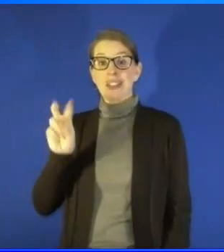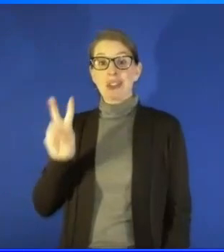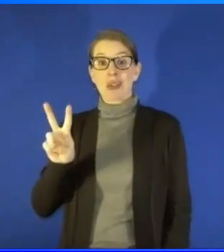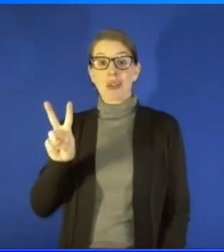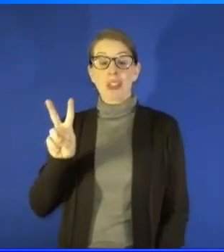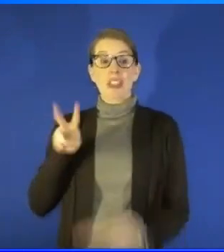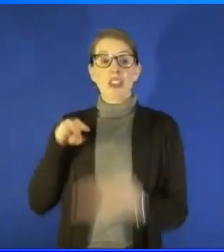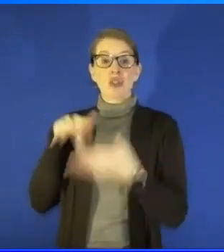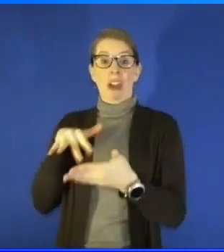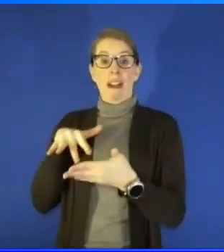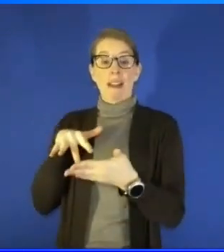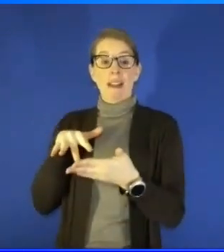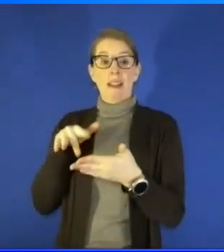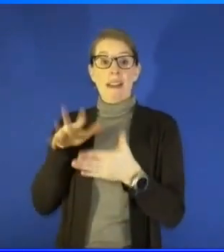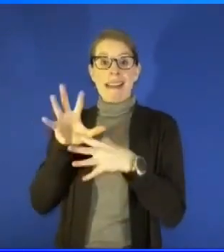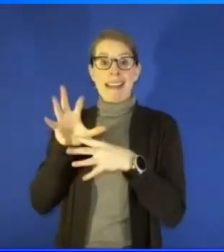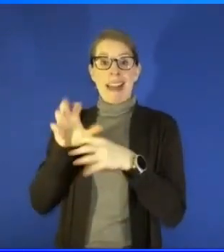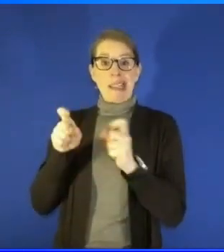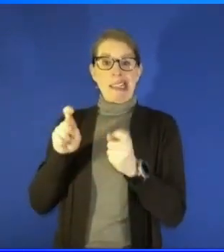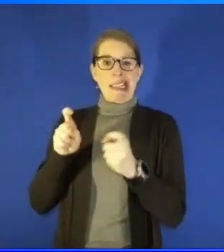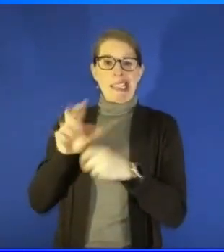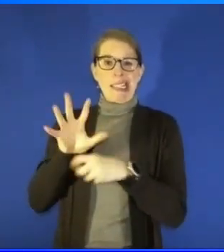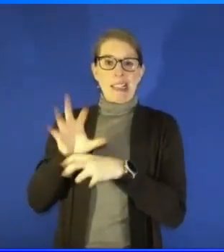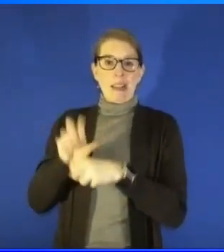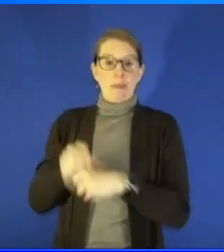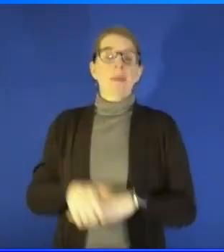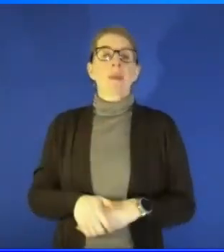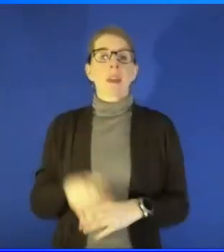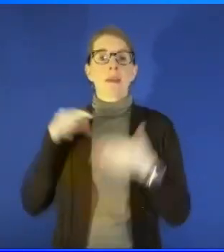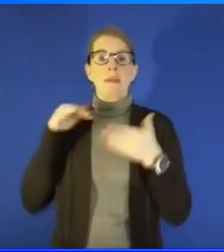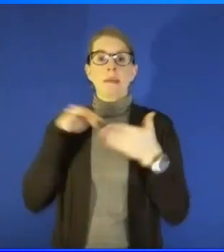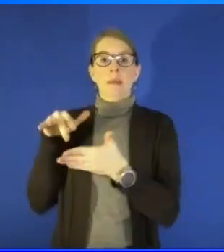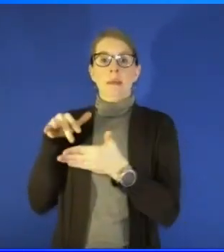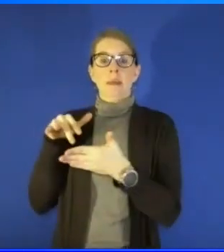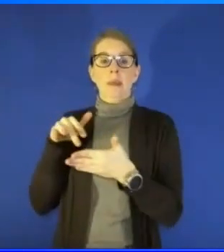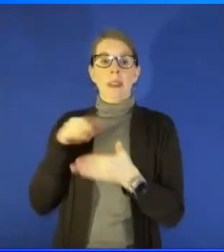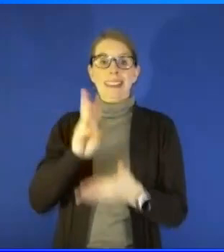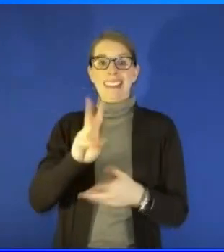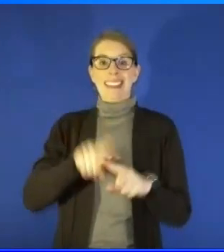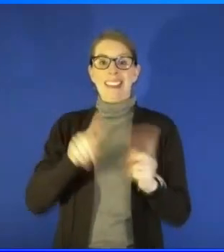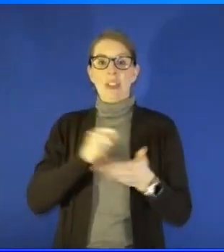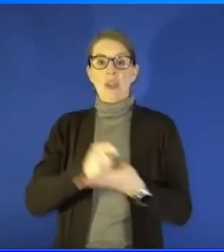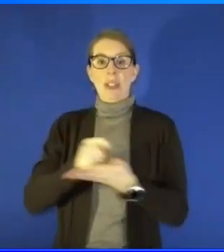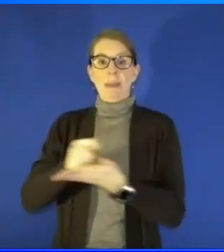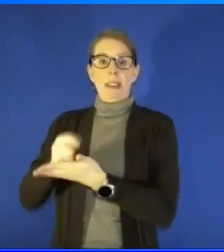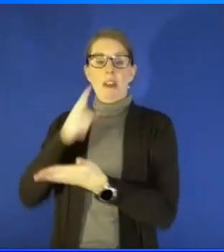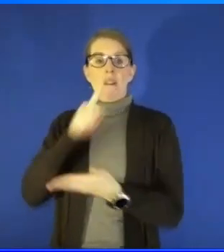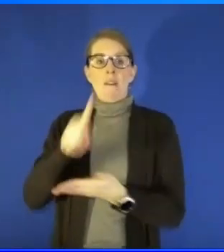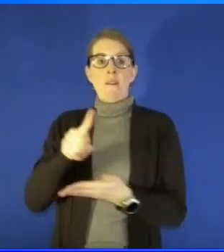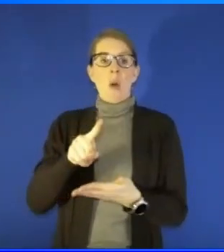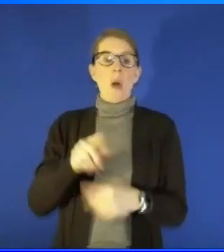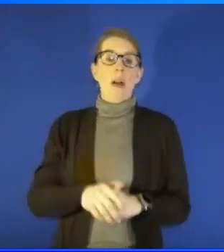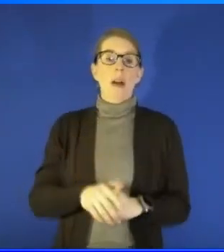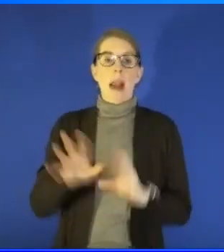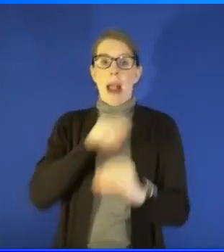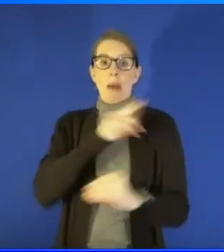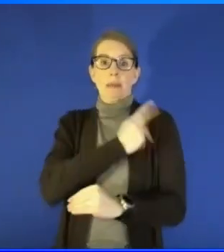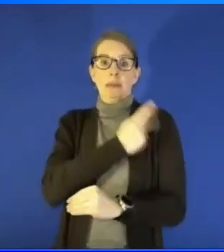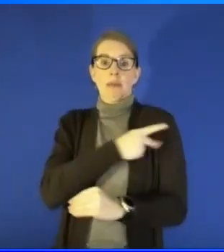we're adapting as we go. We've studied now over 6 different treatments for outpatient COVID